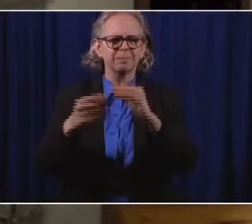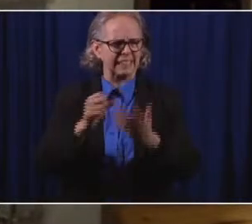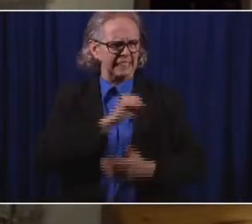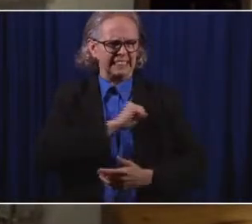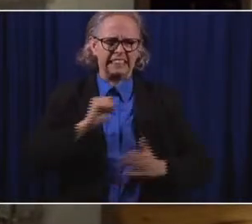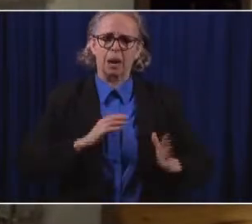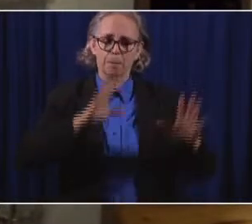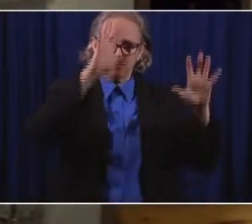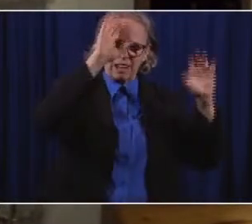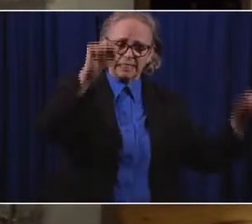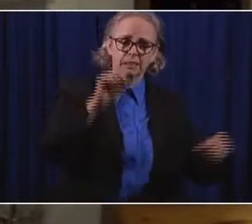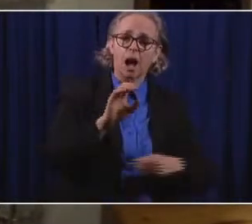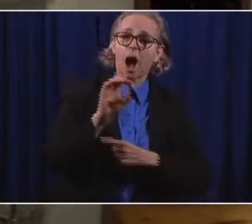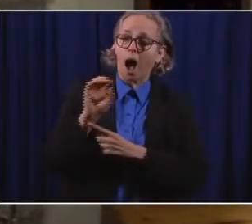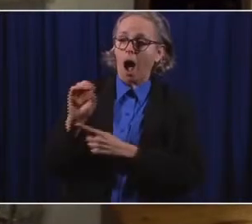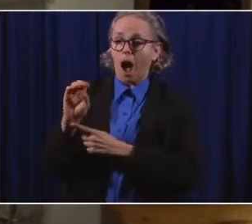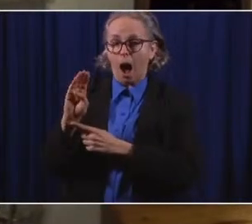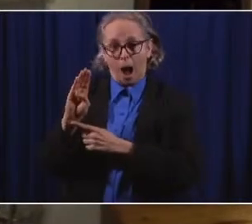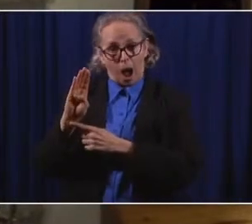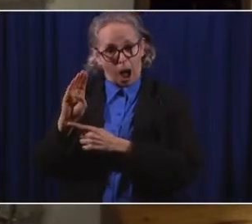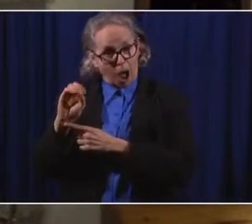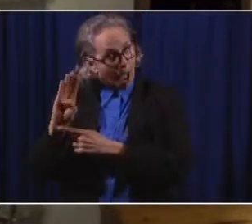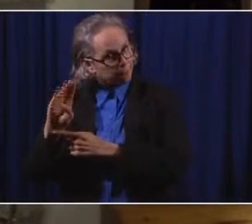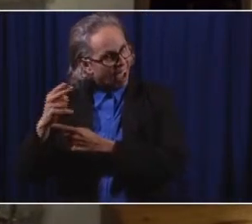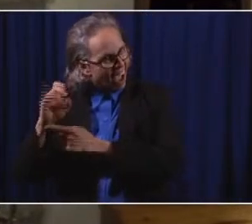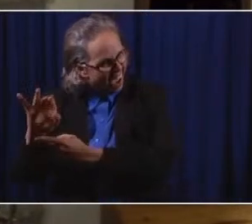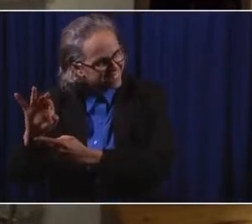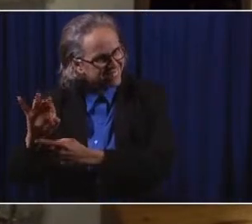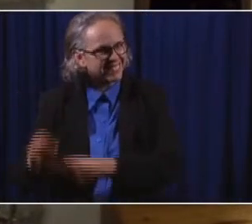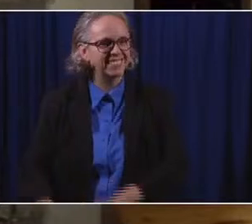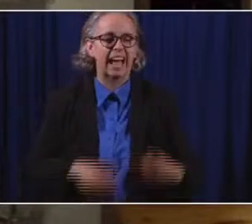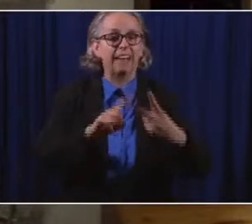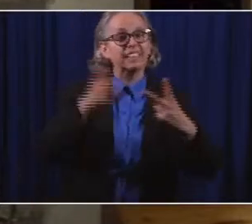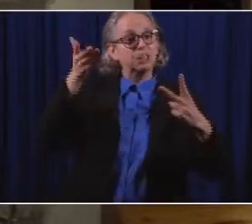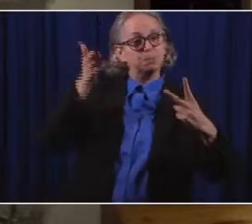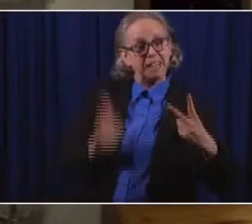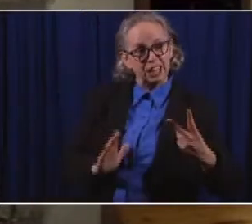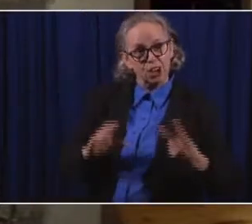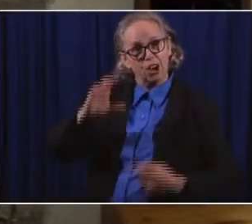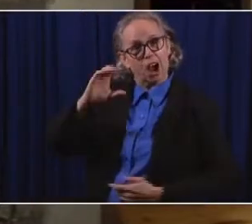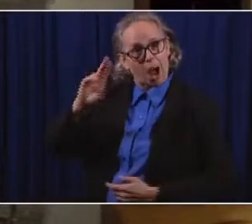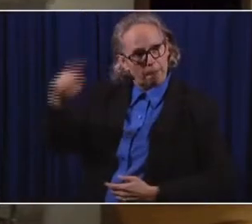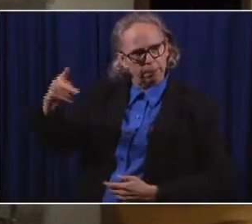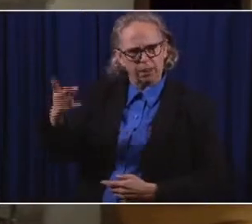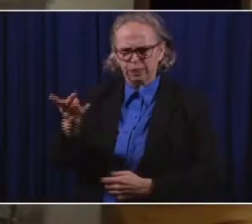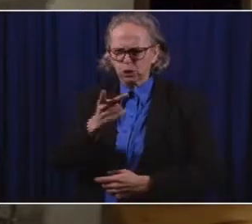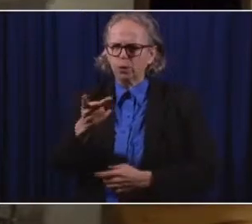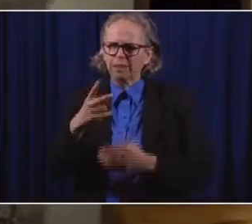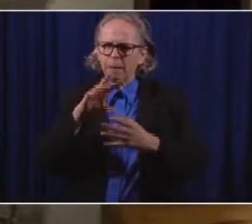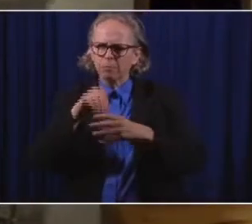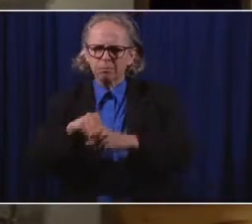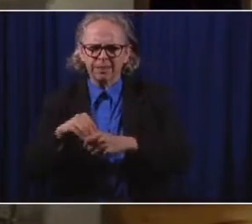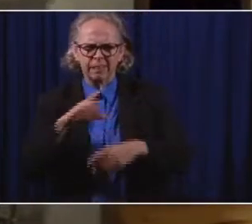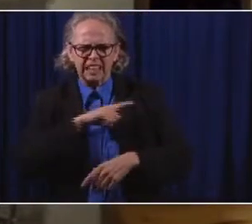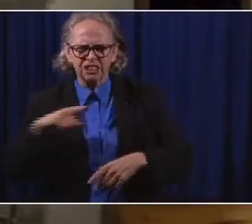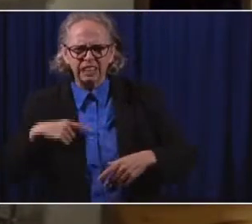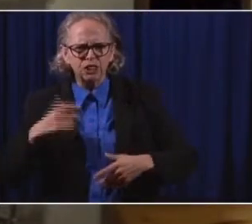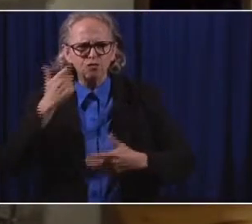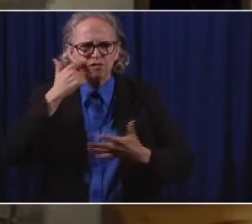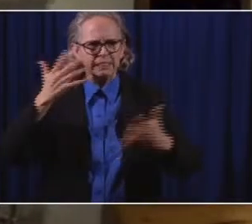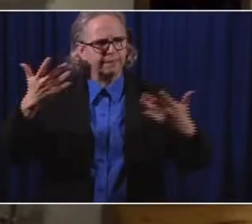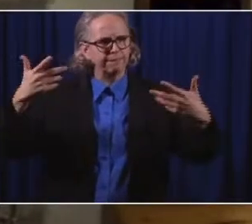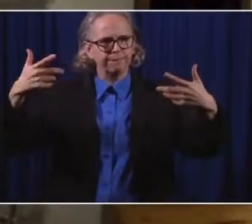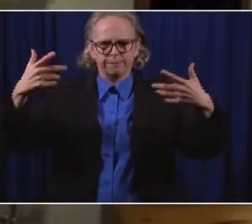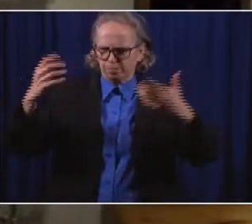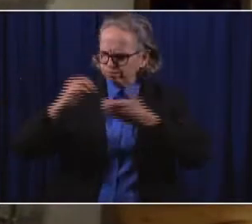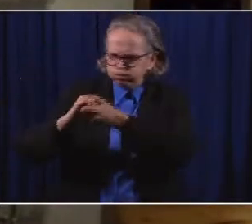General Assembly for their leadership and assistance in the Controlling Board's recent approval of $419